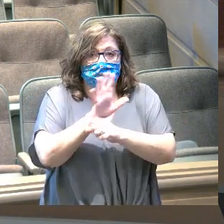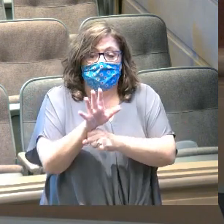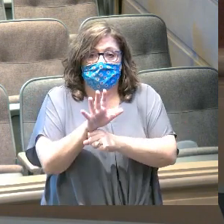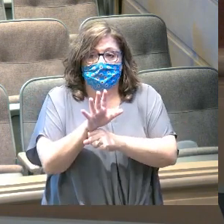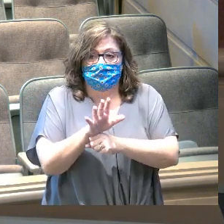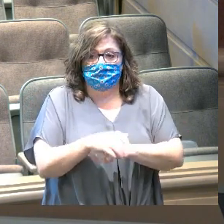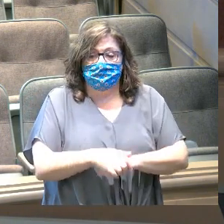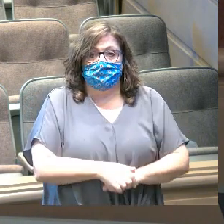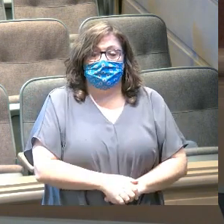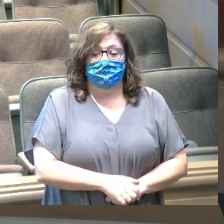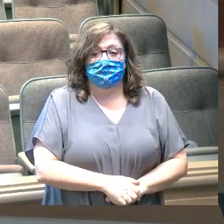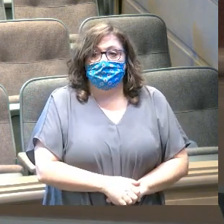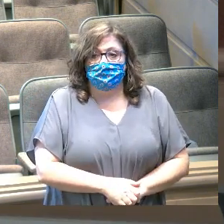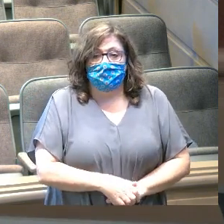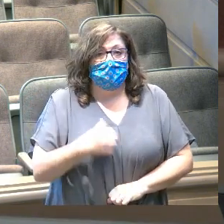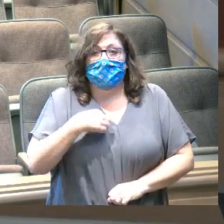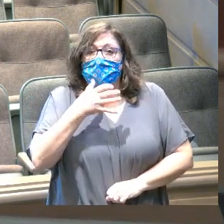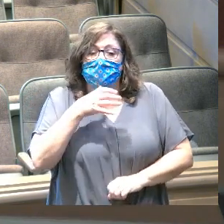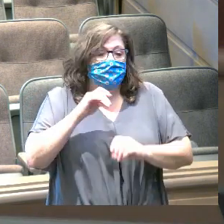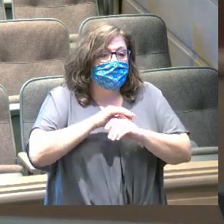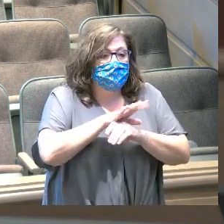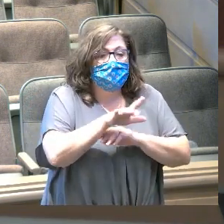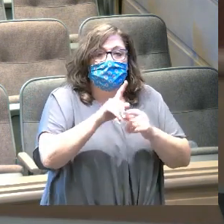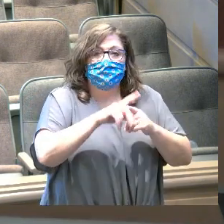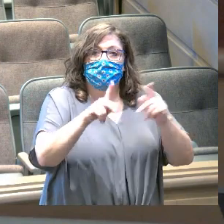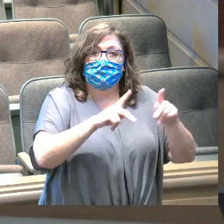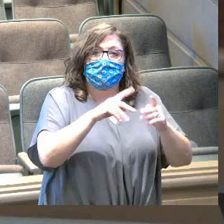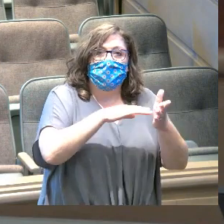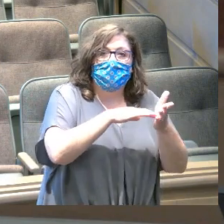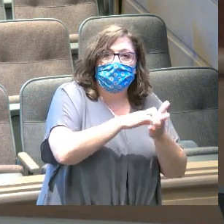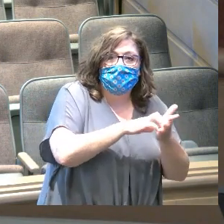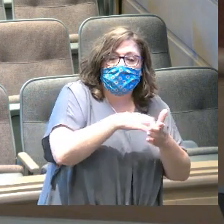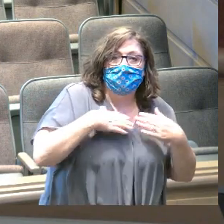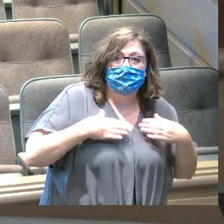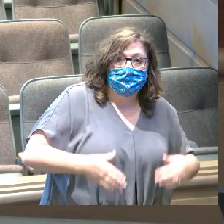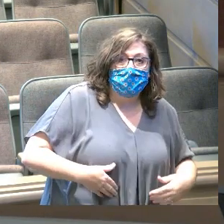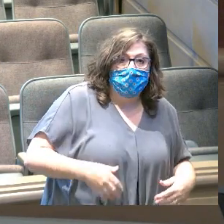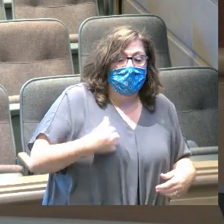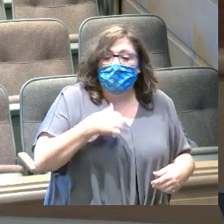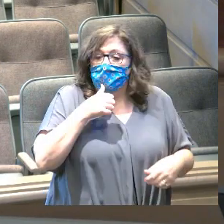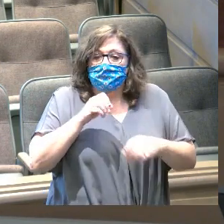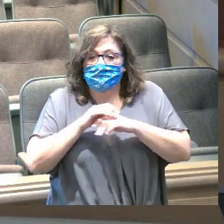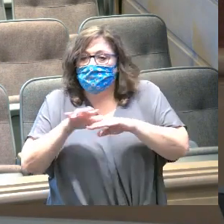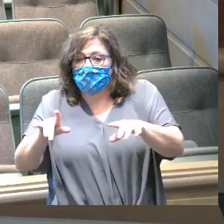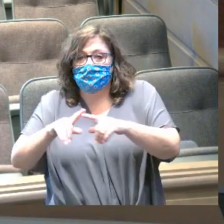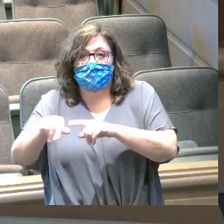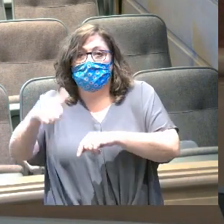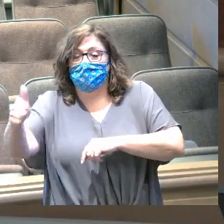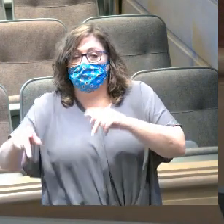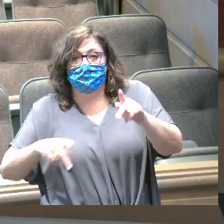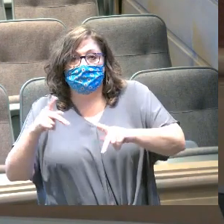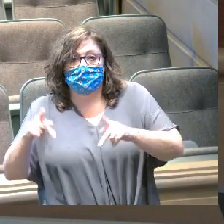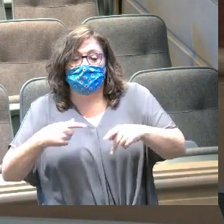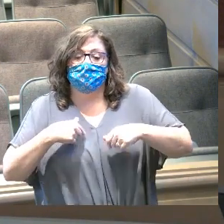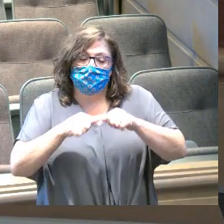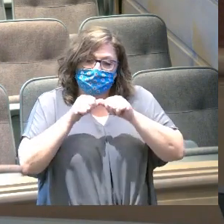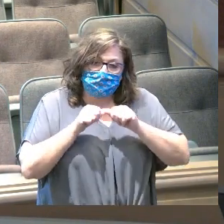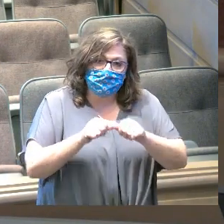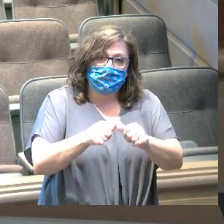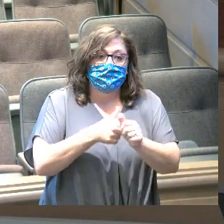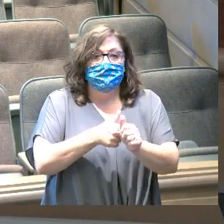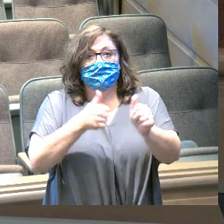are more vulnerable or to other people. How do we do that? We do that by wearing masks. We do that by continuing to